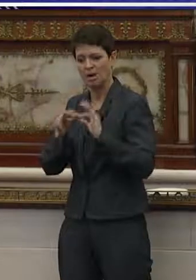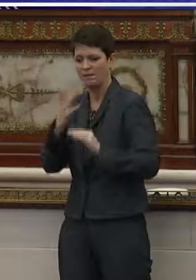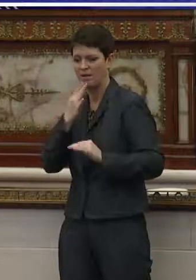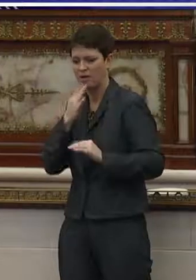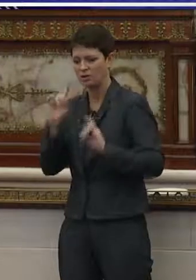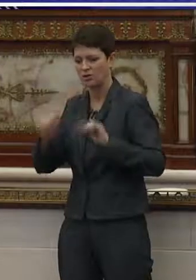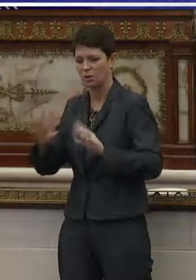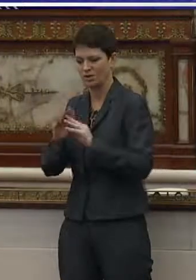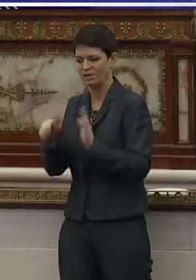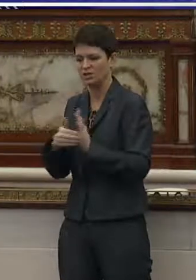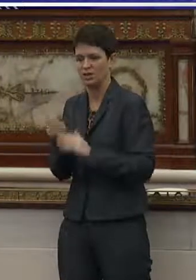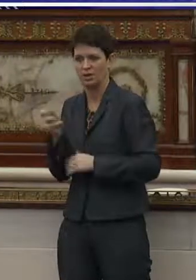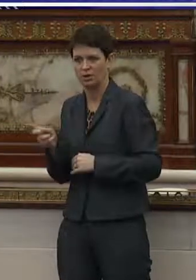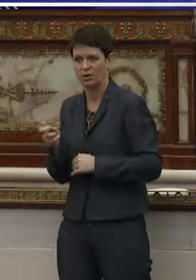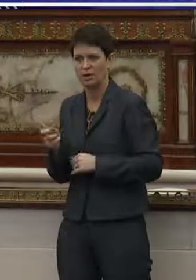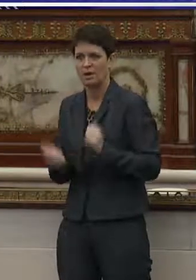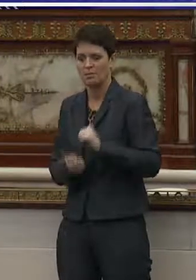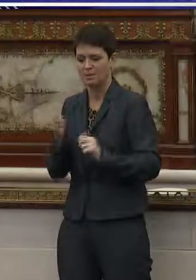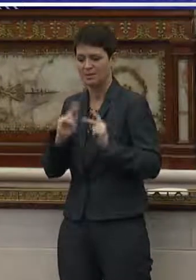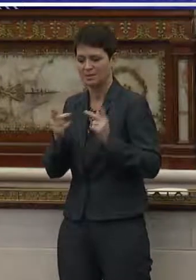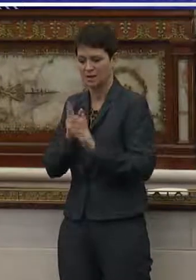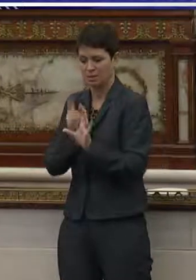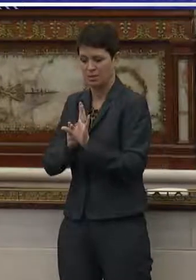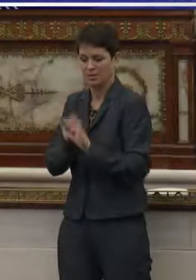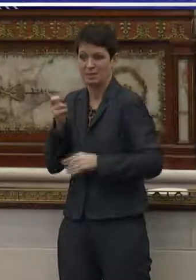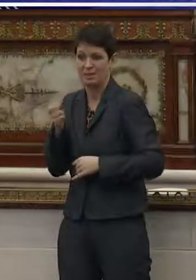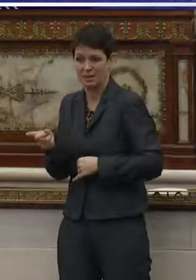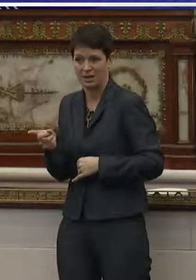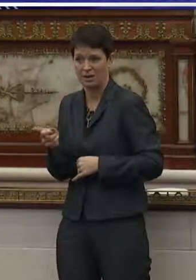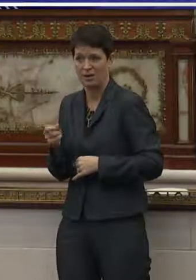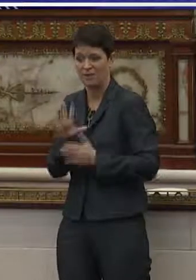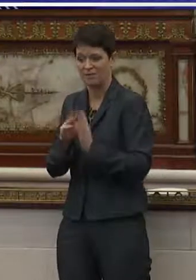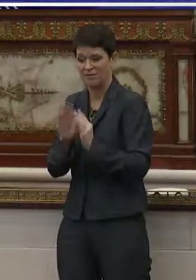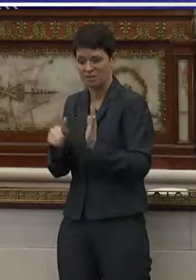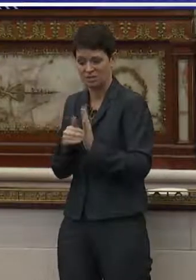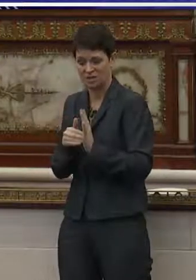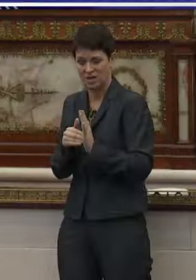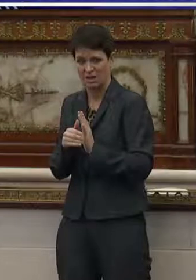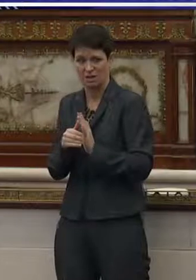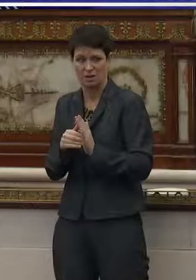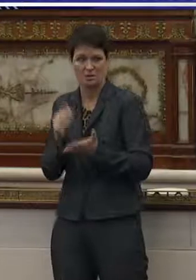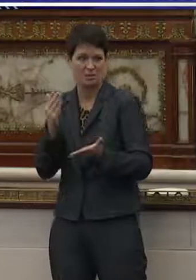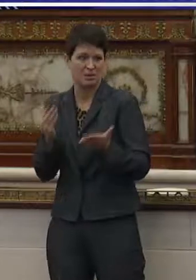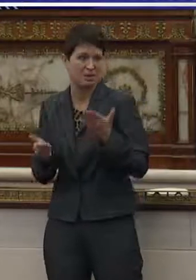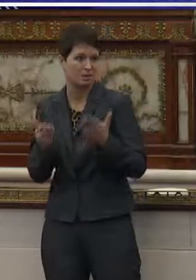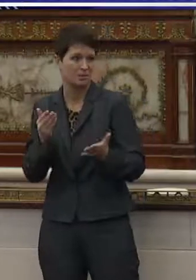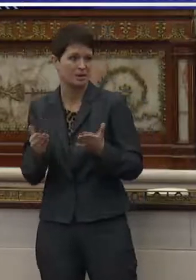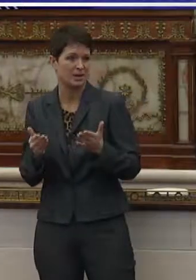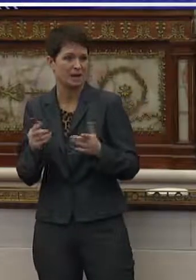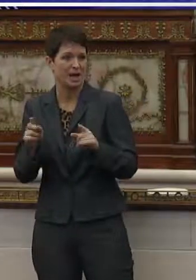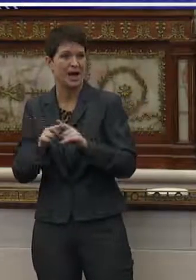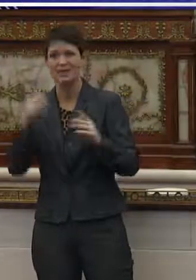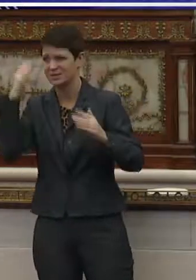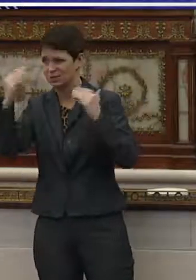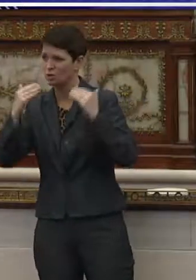convention center. I think that most of the things that I've participated in at the convention center would have been something as an adult trying to maybe raise